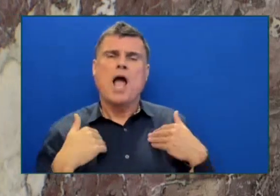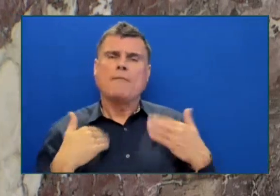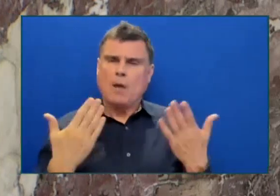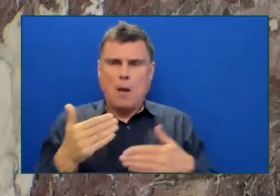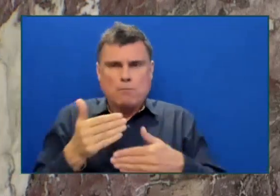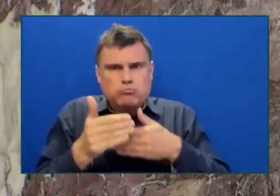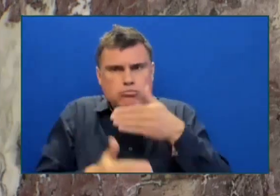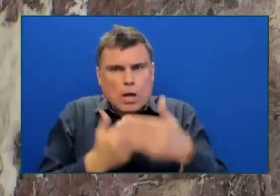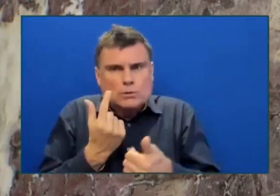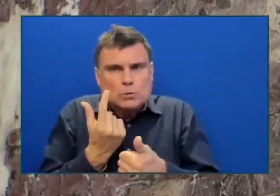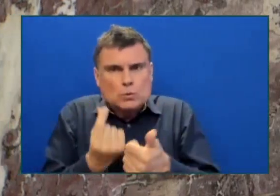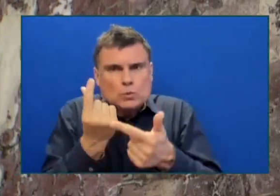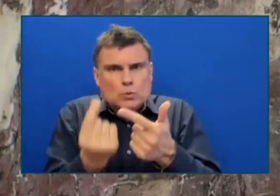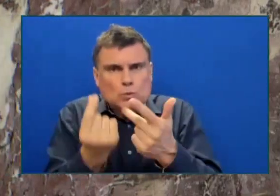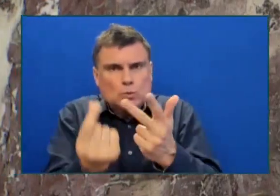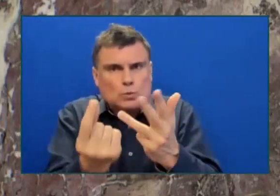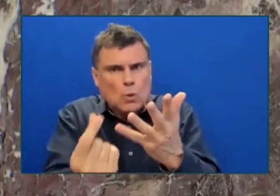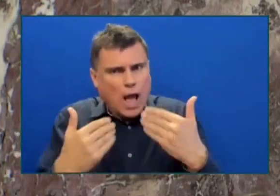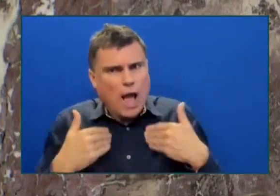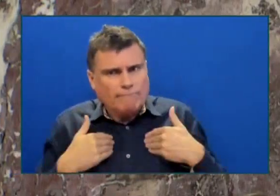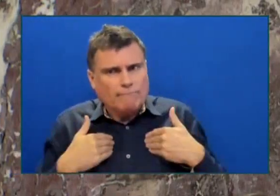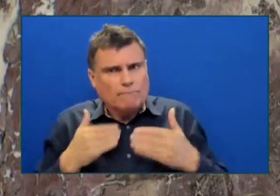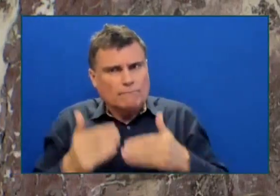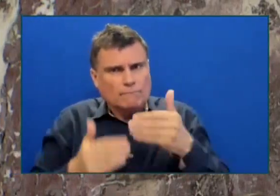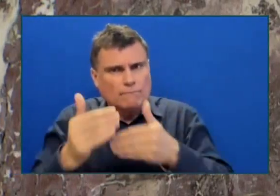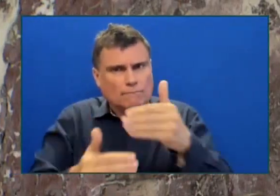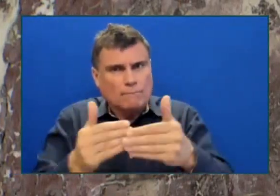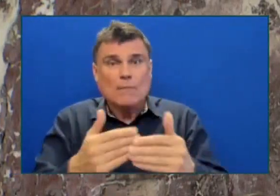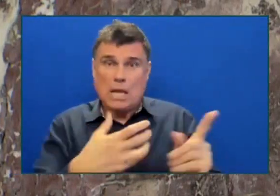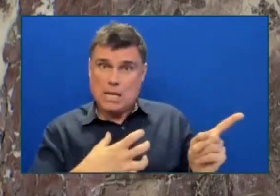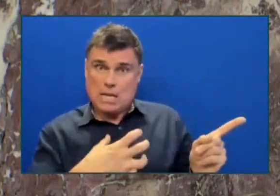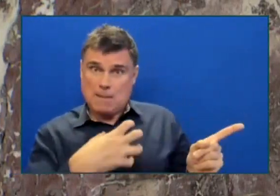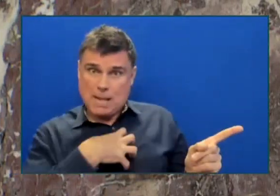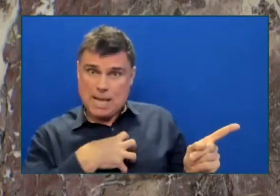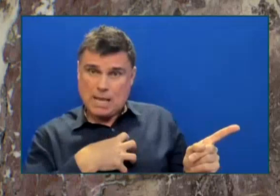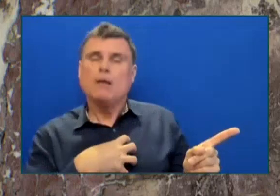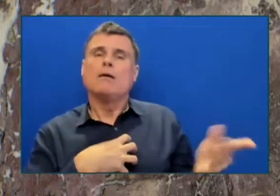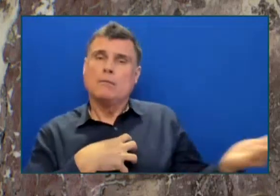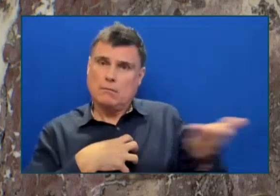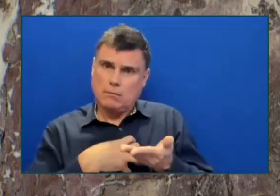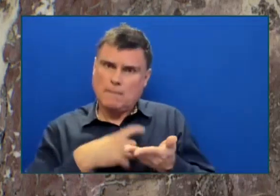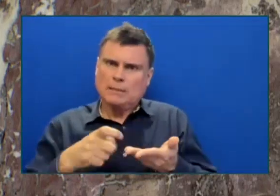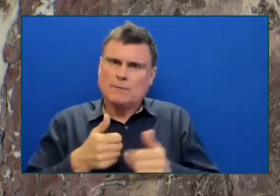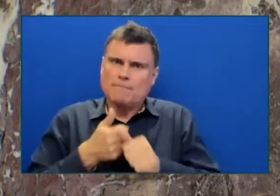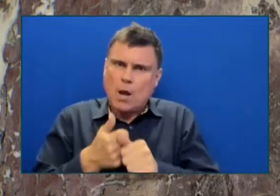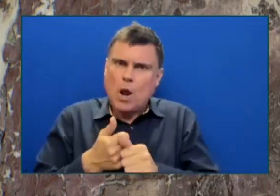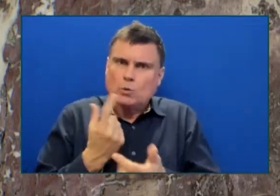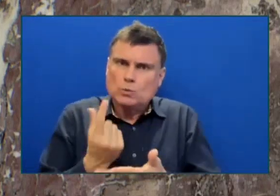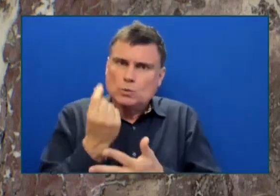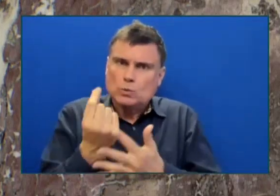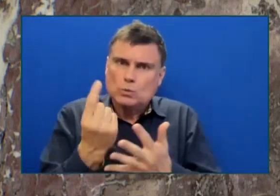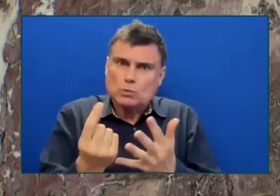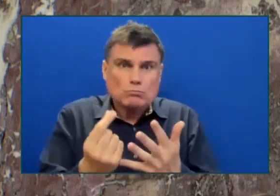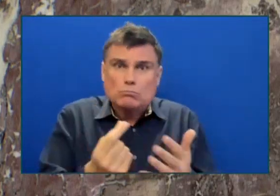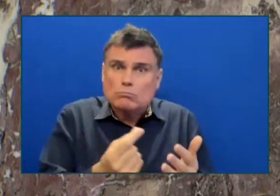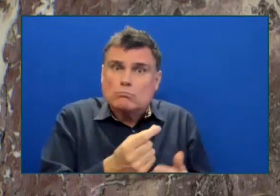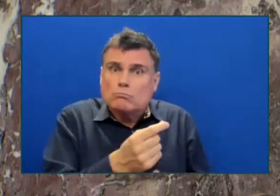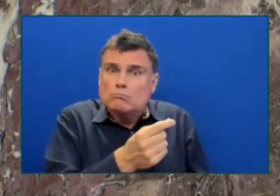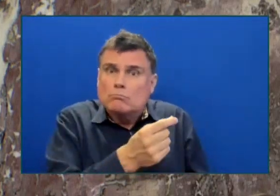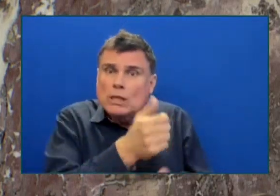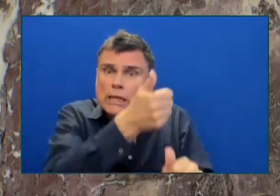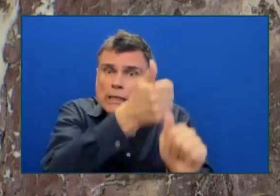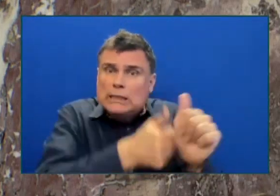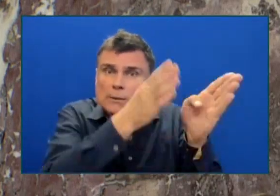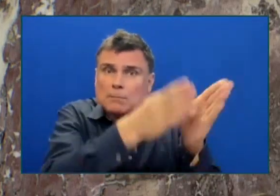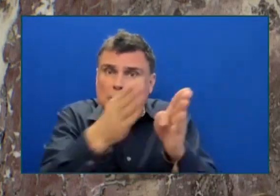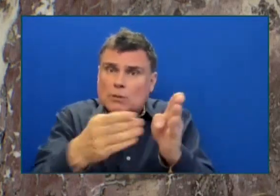is a complaint process, and individuals can bring those complaints forward, and they will be acted on. In some cases, they're determined in a court of law, and the court